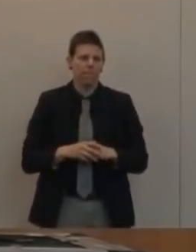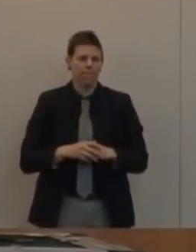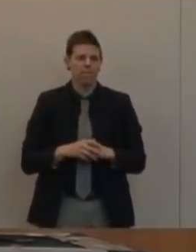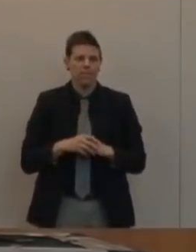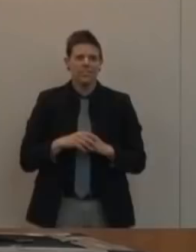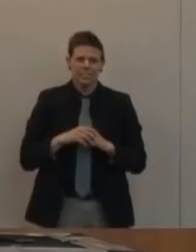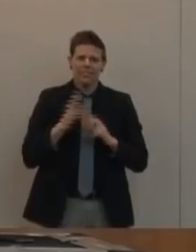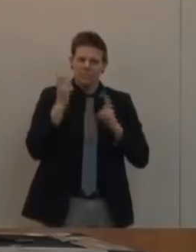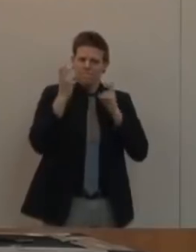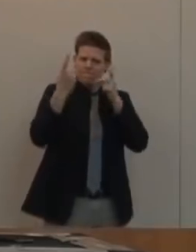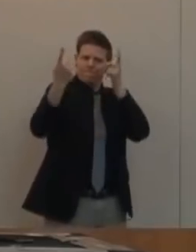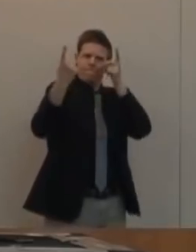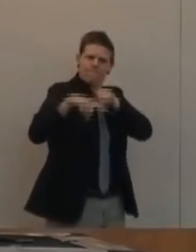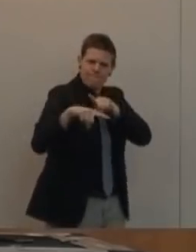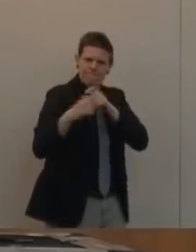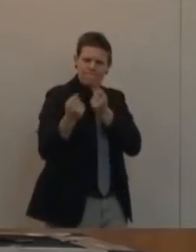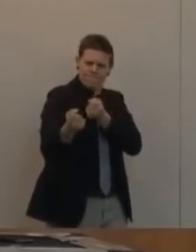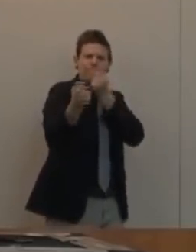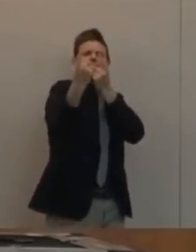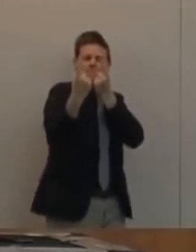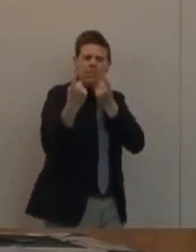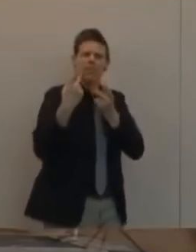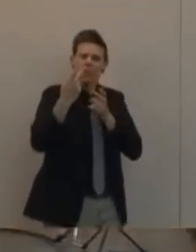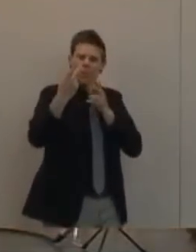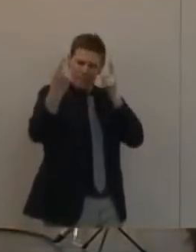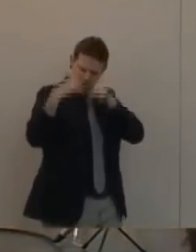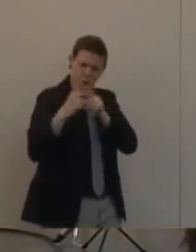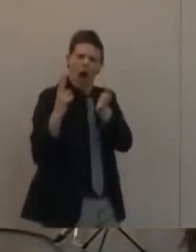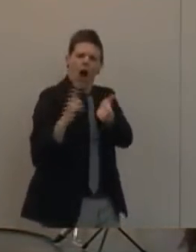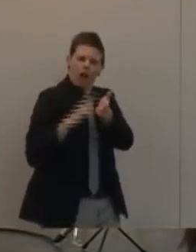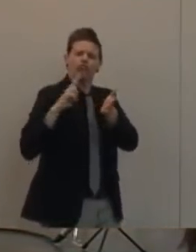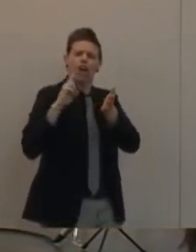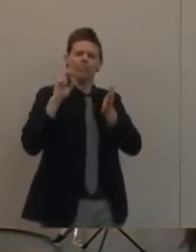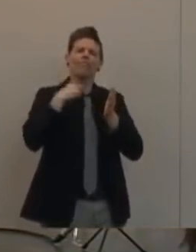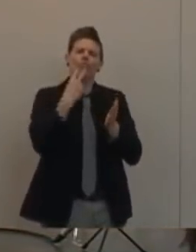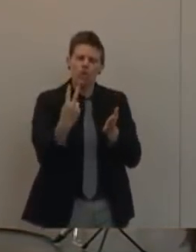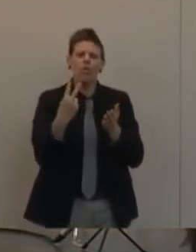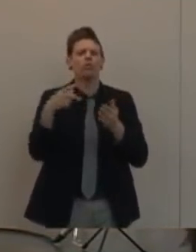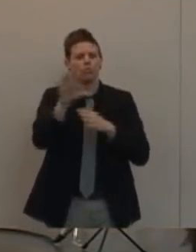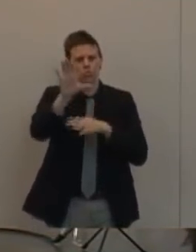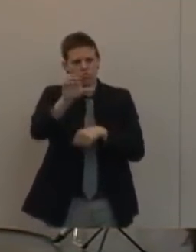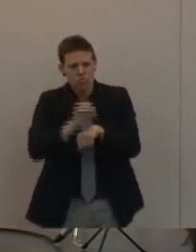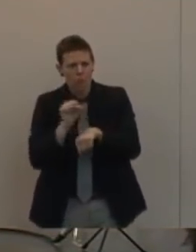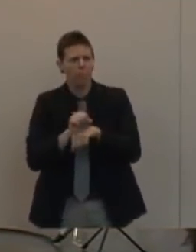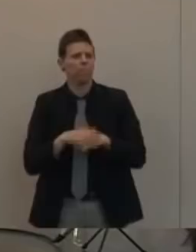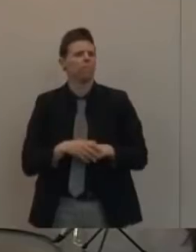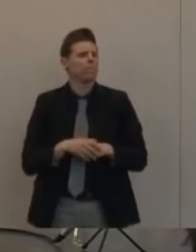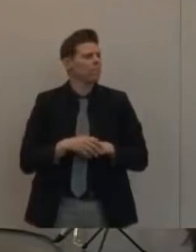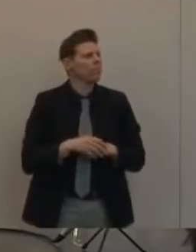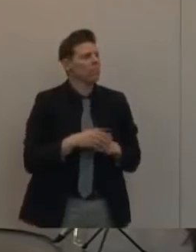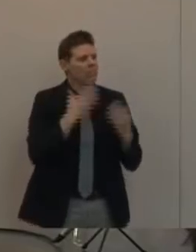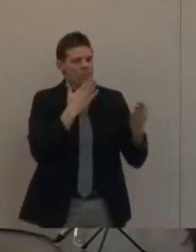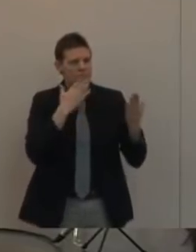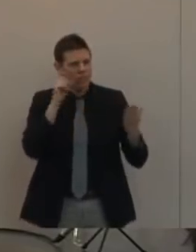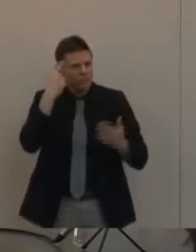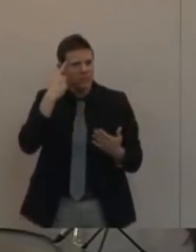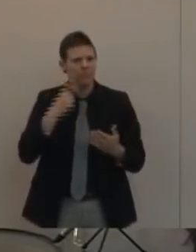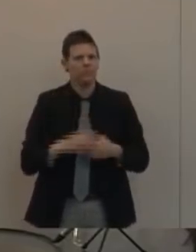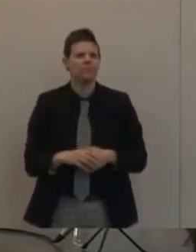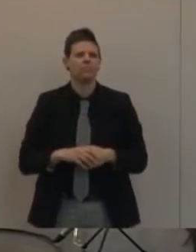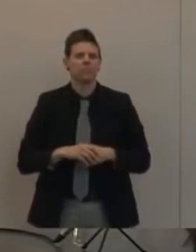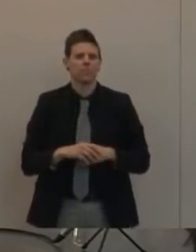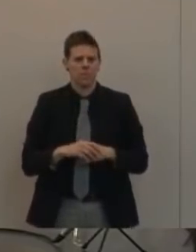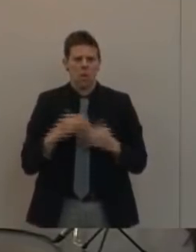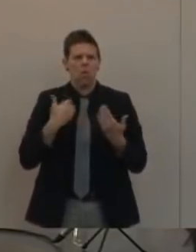All right, let's take questions, Nora. Thank you, Governor. All right, press folks on the call, we're going to start taking questions. First up